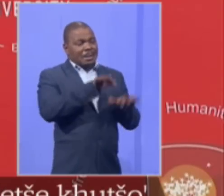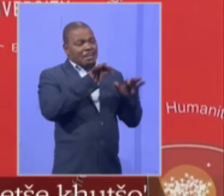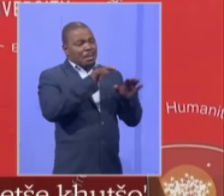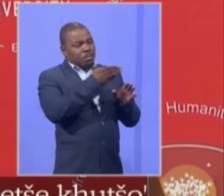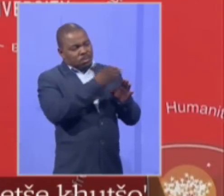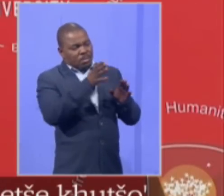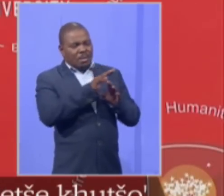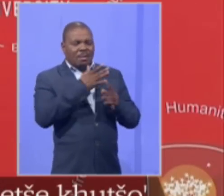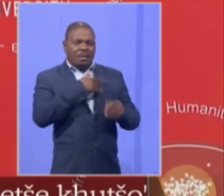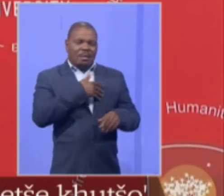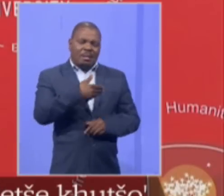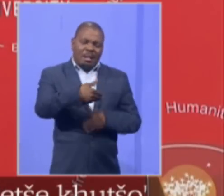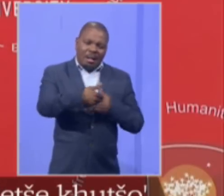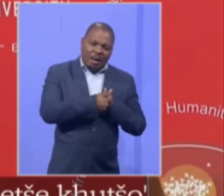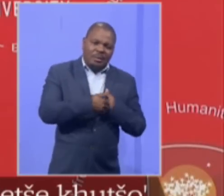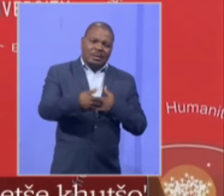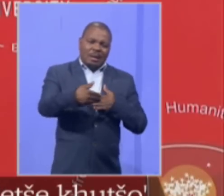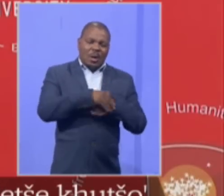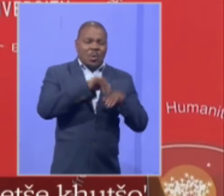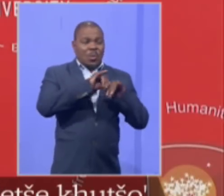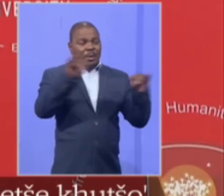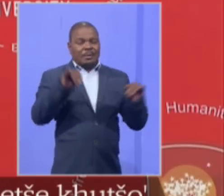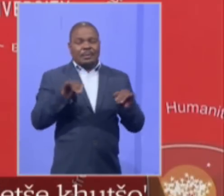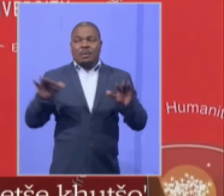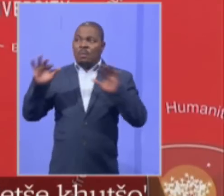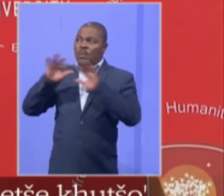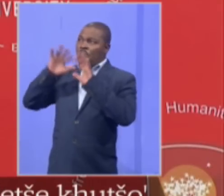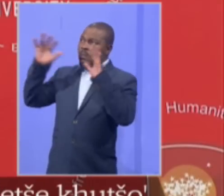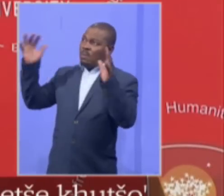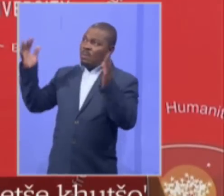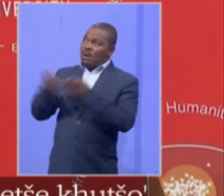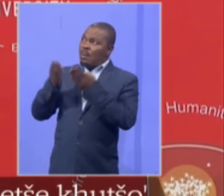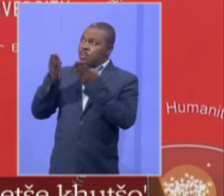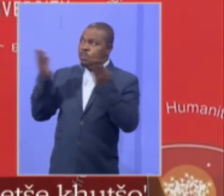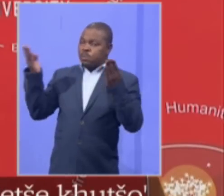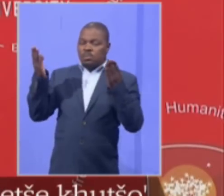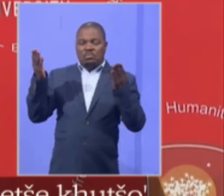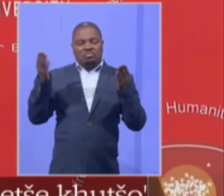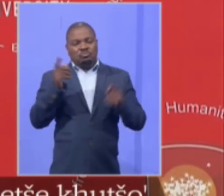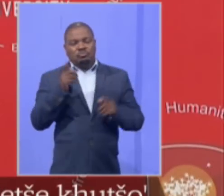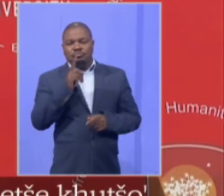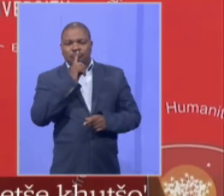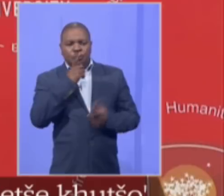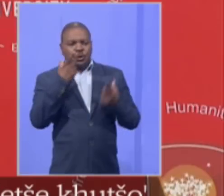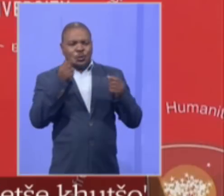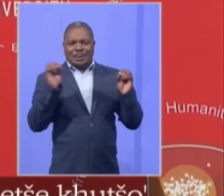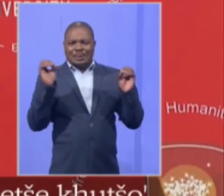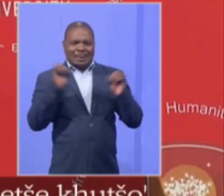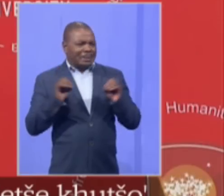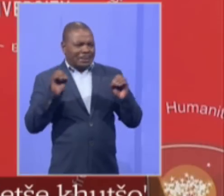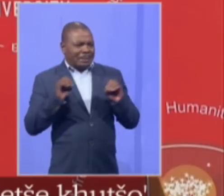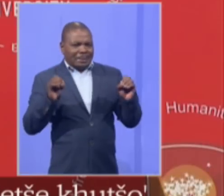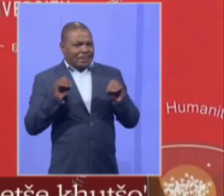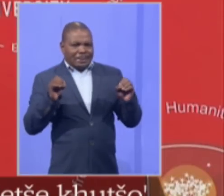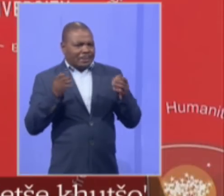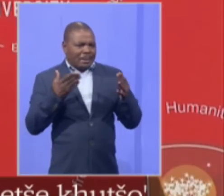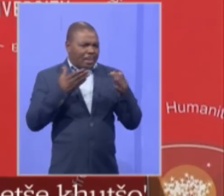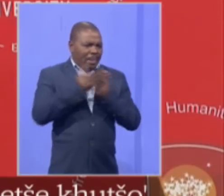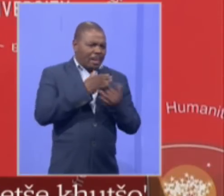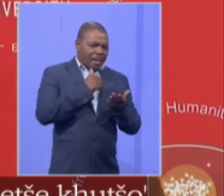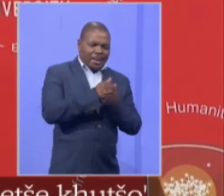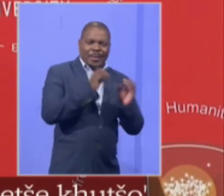are experiencing, and the world stands immobilized and unable to act in